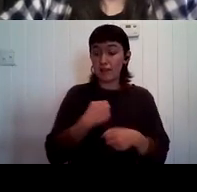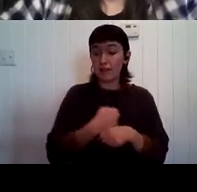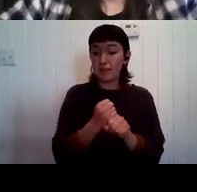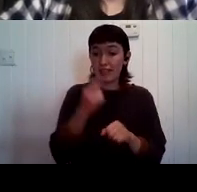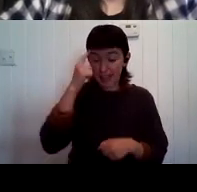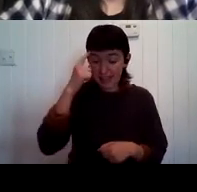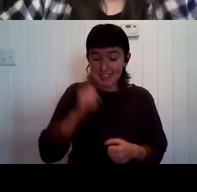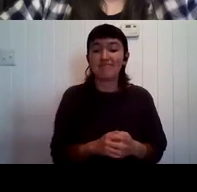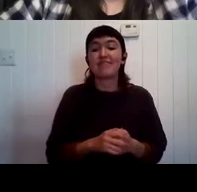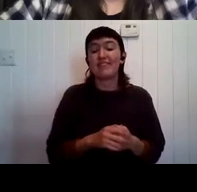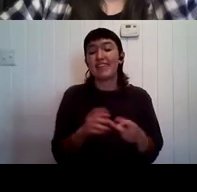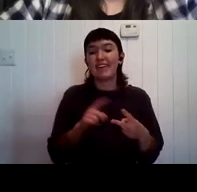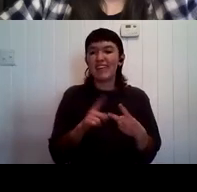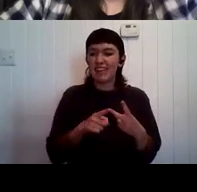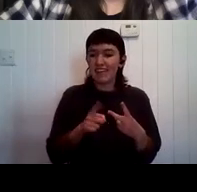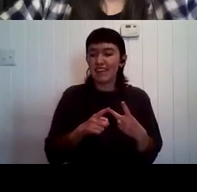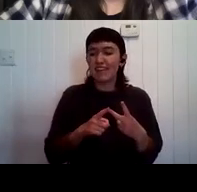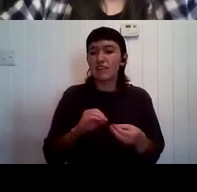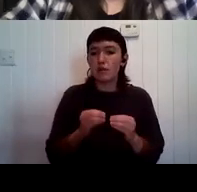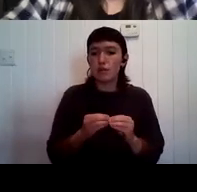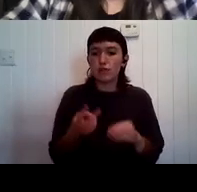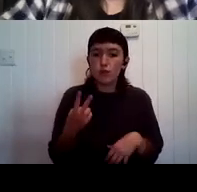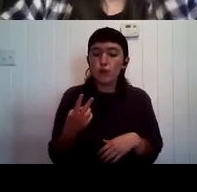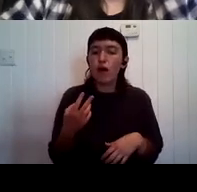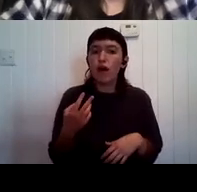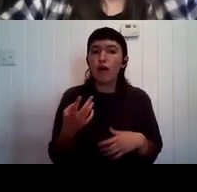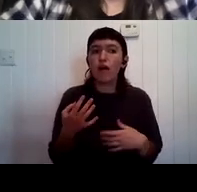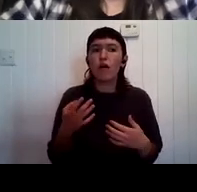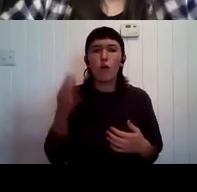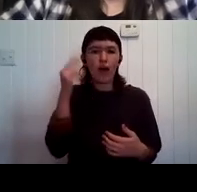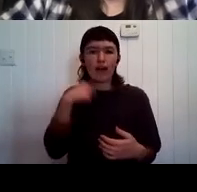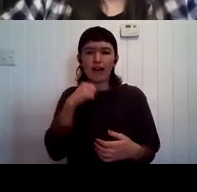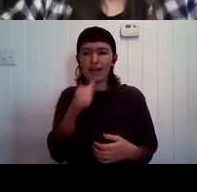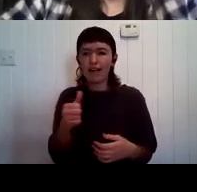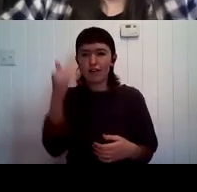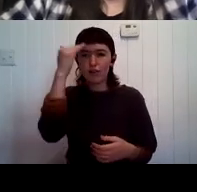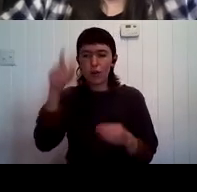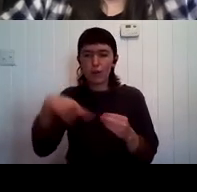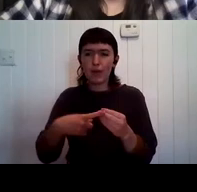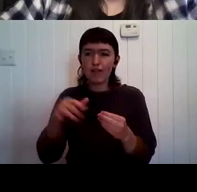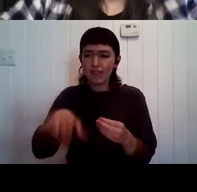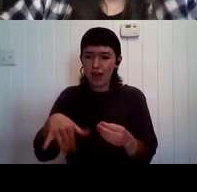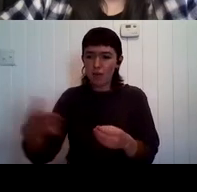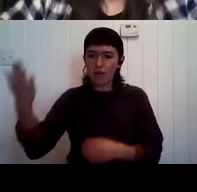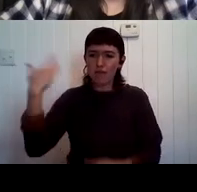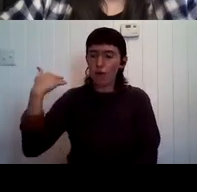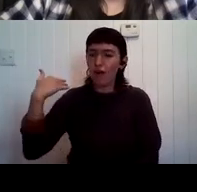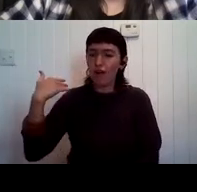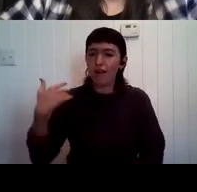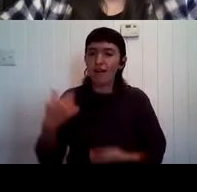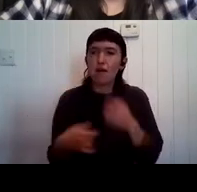why didn't I know about this 20 years before? Why didn't I know about this 5 years before in my undergraduate